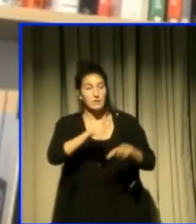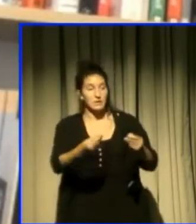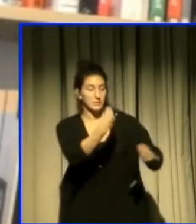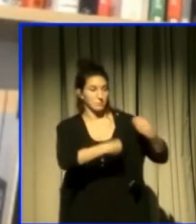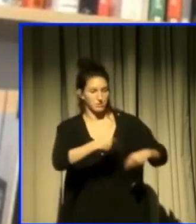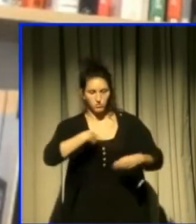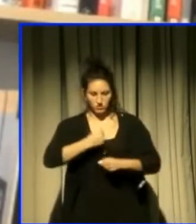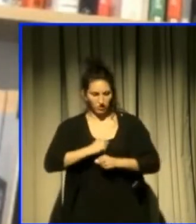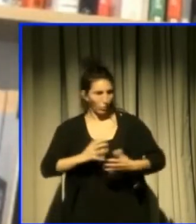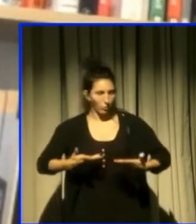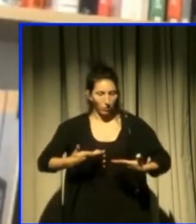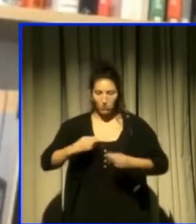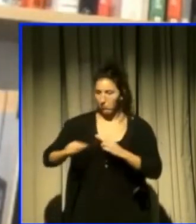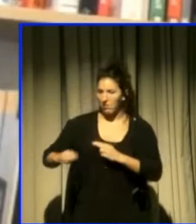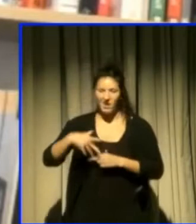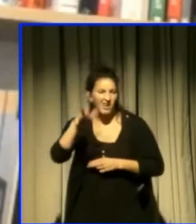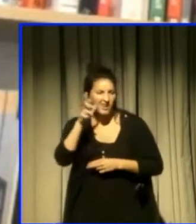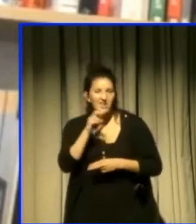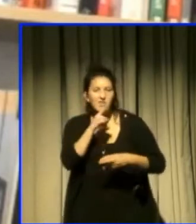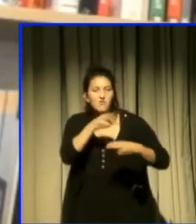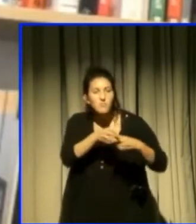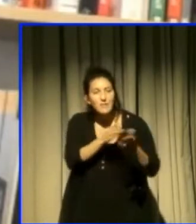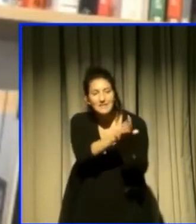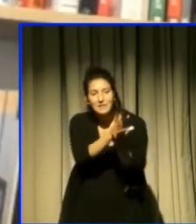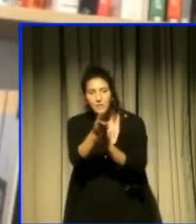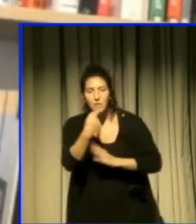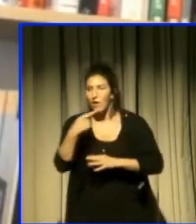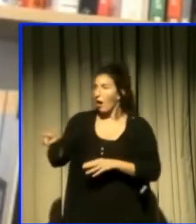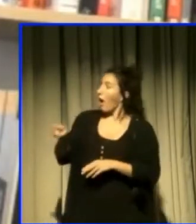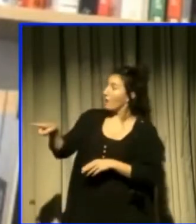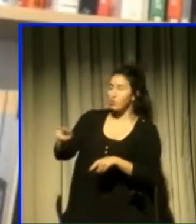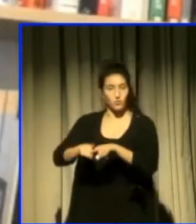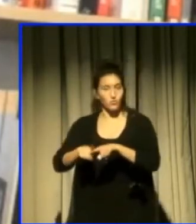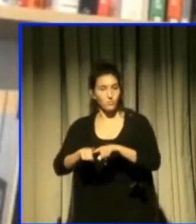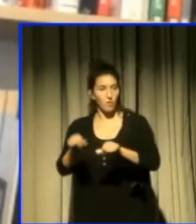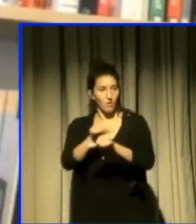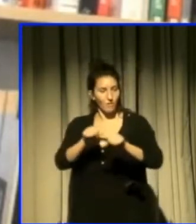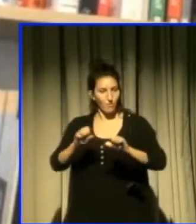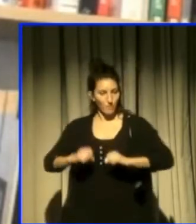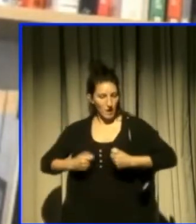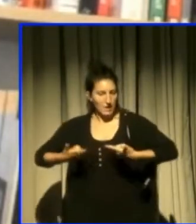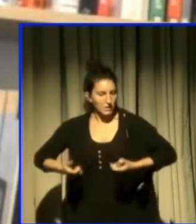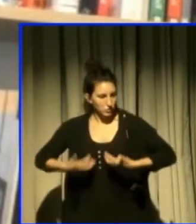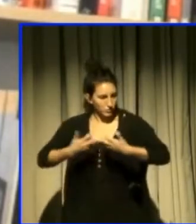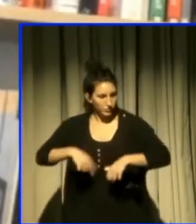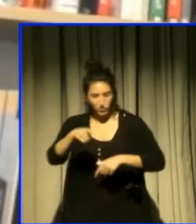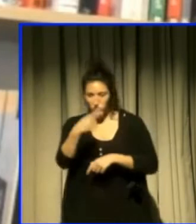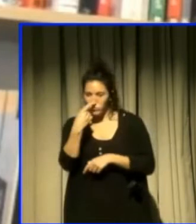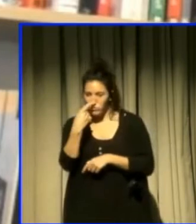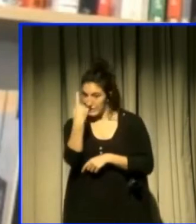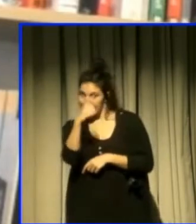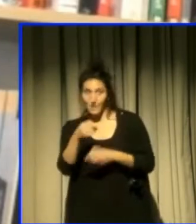word trends and they're like, oh, do you intuitively feel what the future might look like?